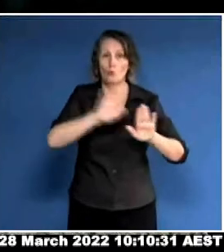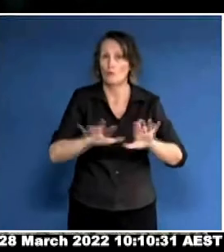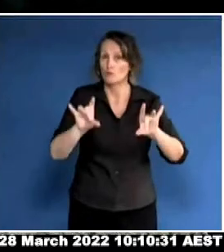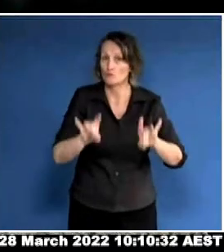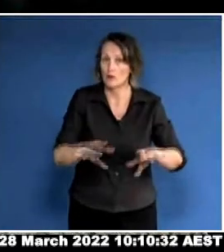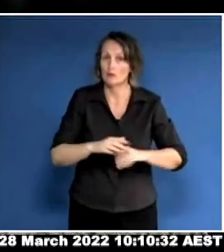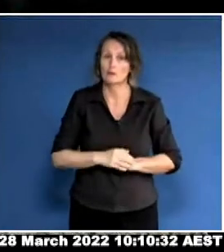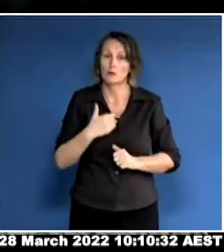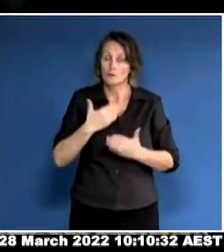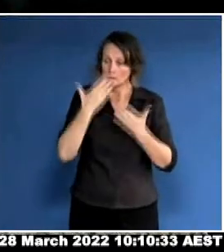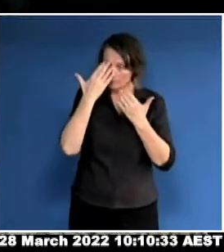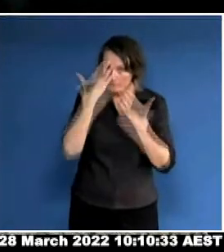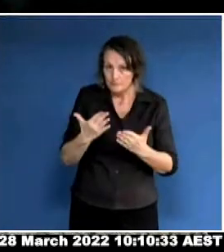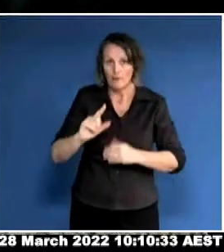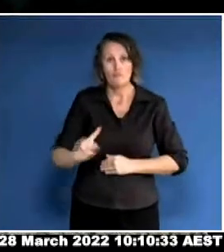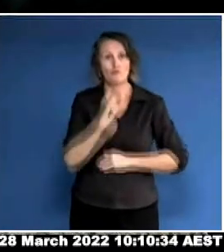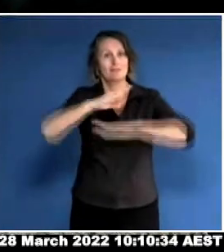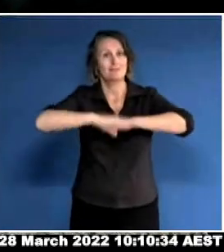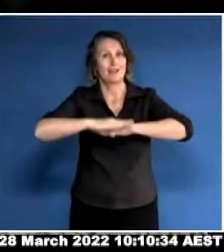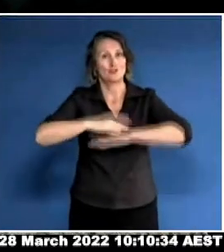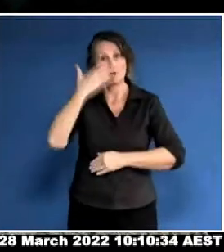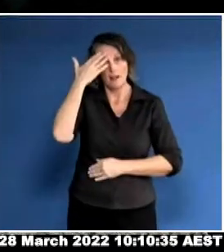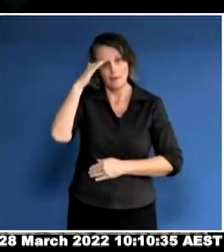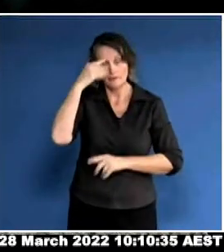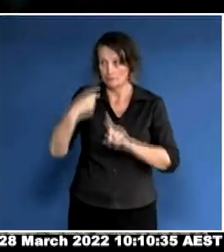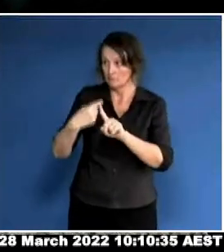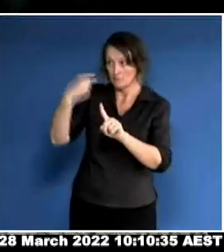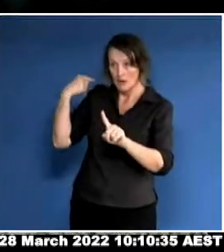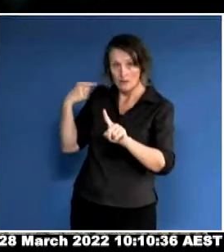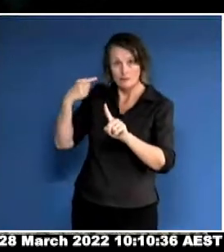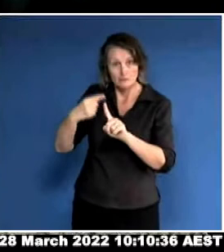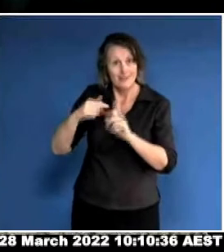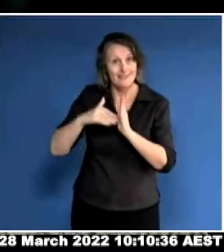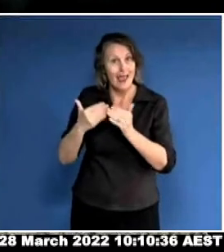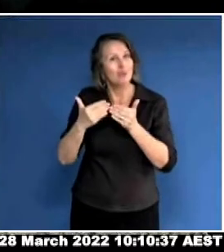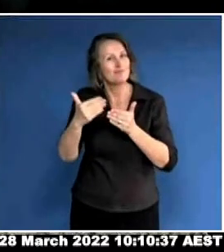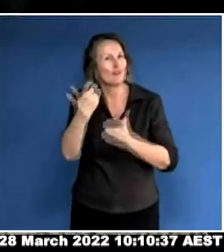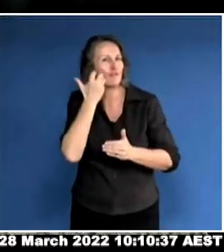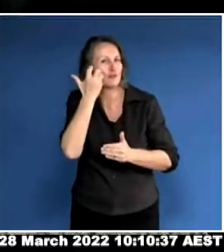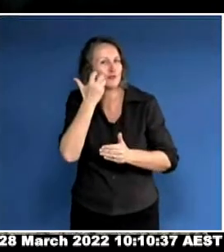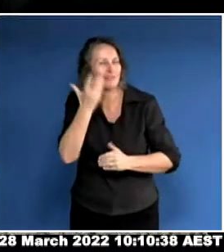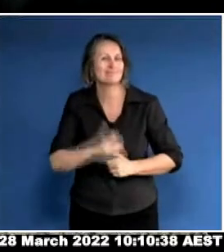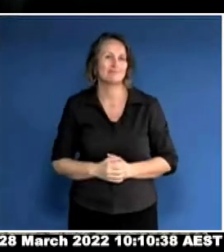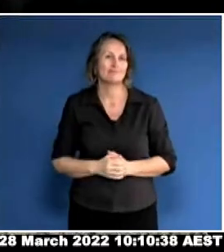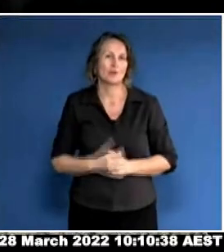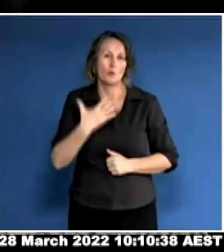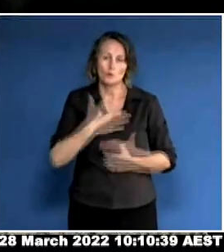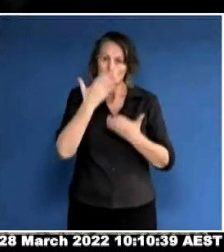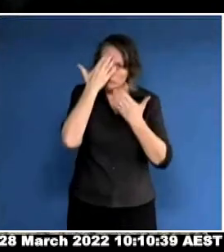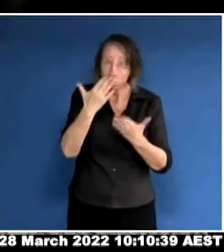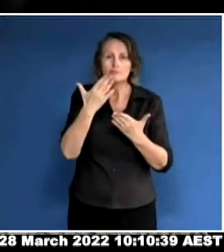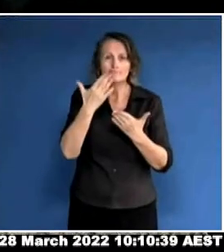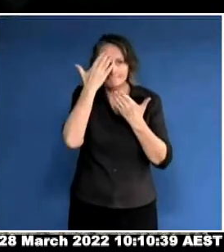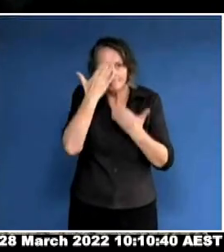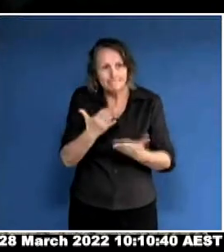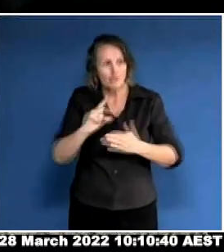First Nations Elders past, present and emerging, as well as to all First Nations people present here in the